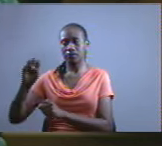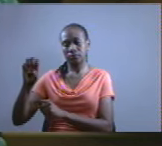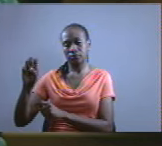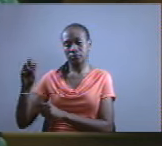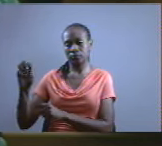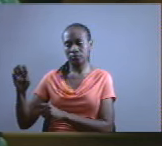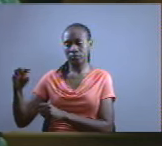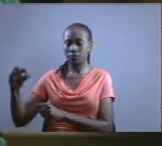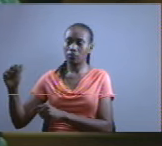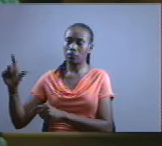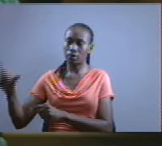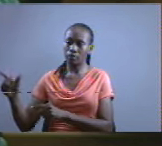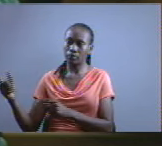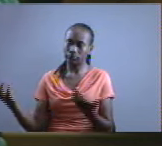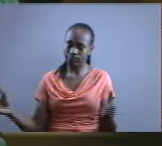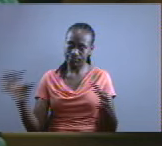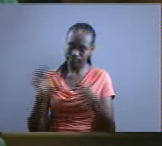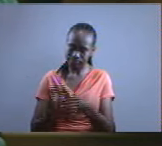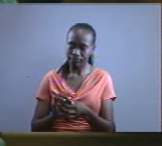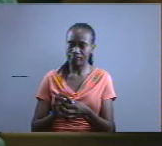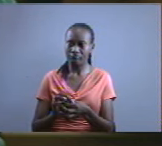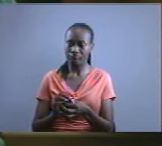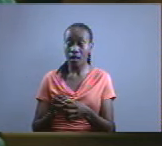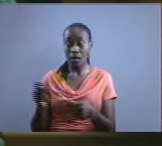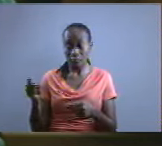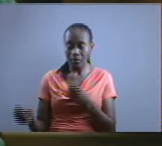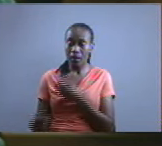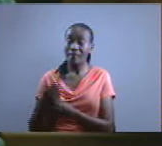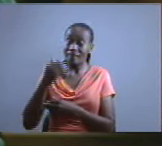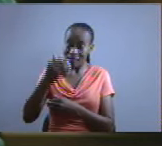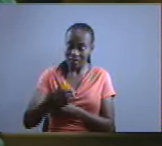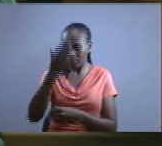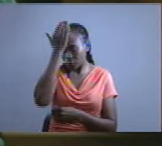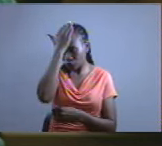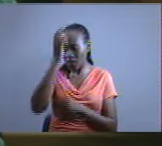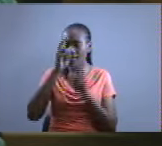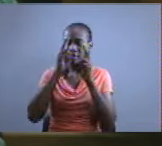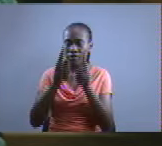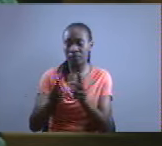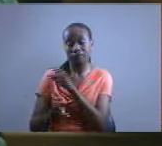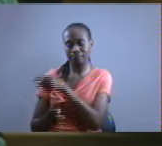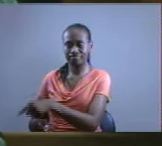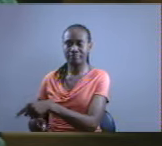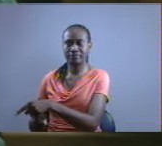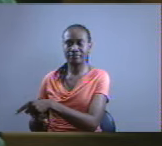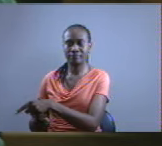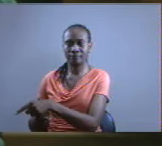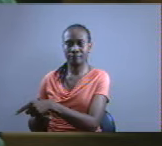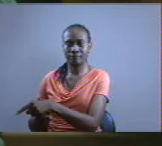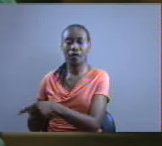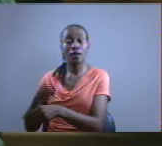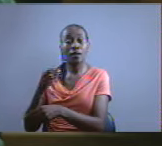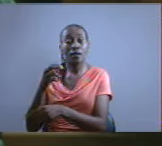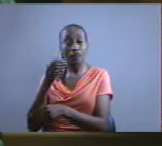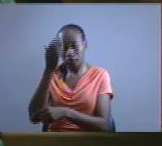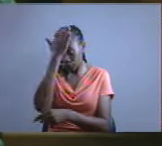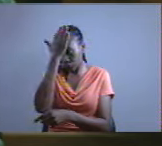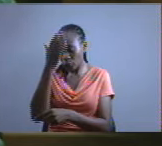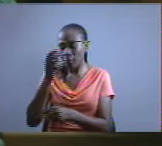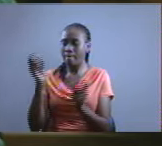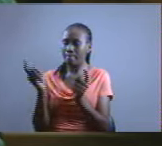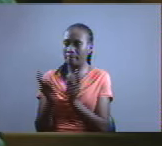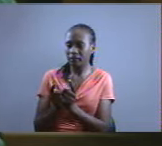was concluded after President Jacob Zuma's recent visit to Senegal and his meeting with his Senegalese counterpart,